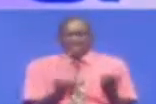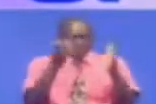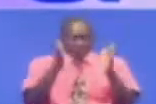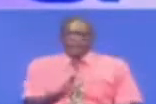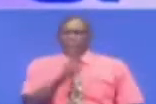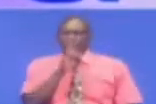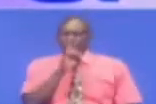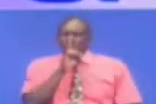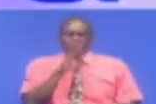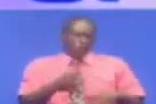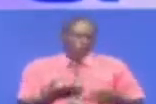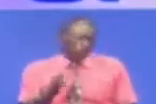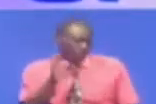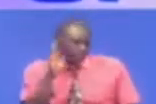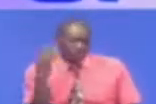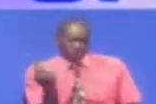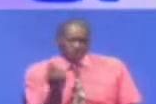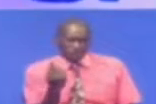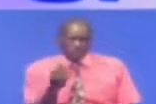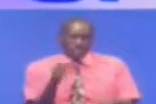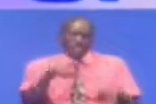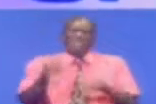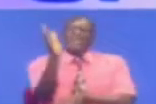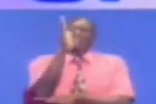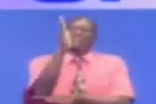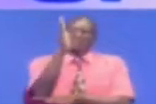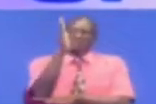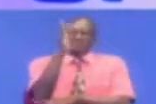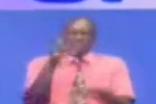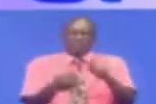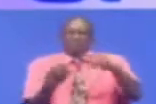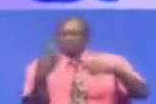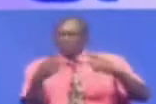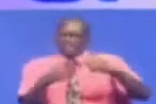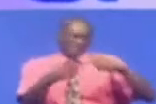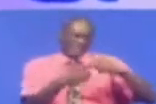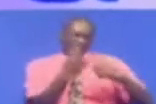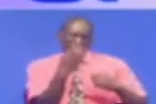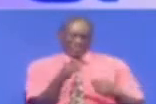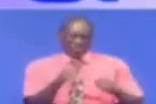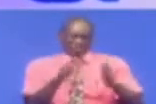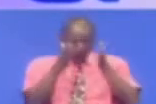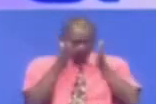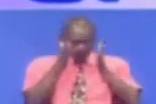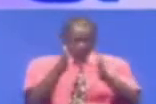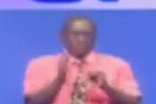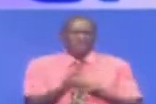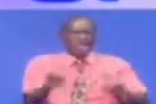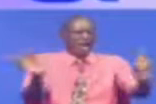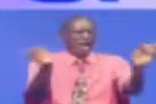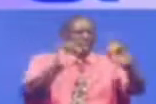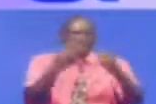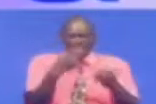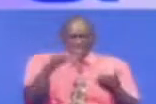quiet, listening in the afternoon from 2 to 6:30. That has not happened. Can